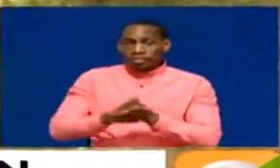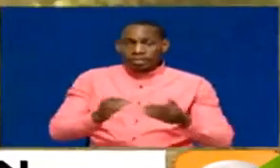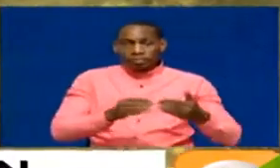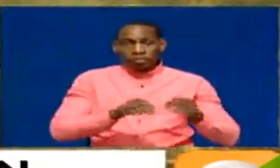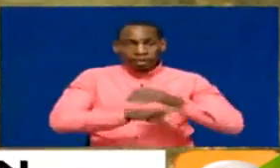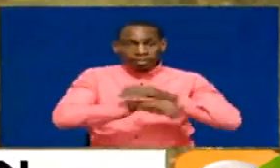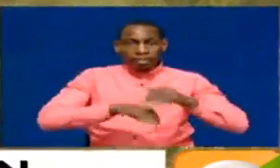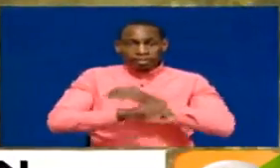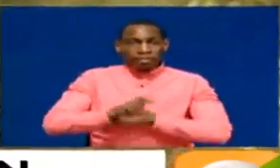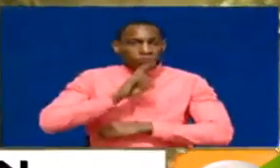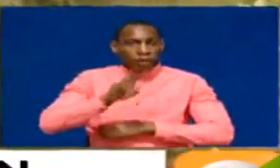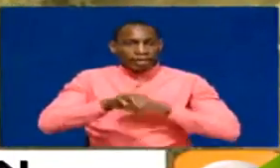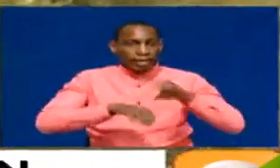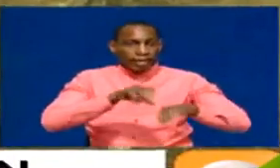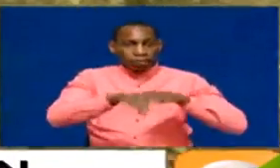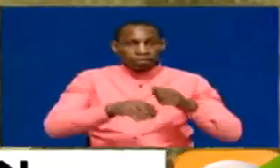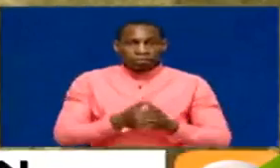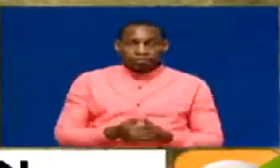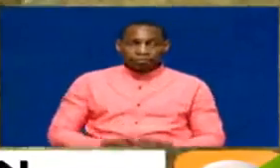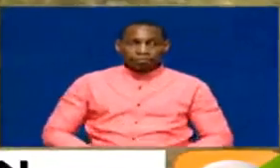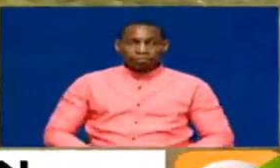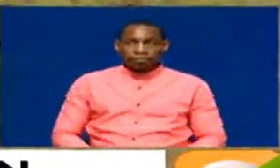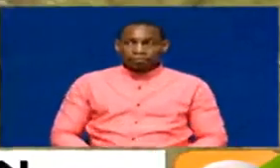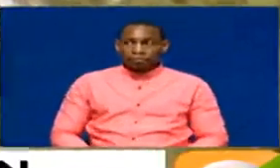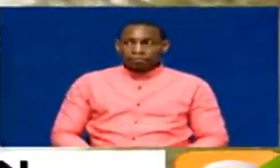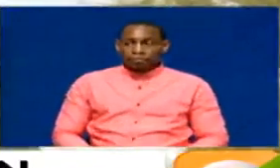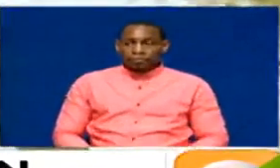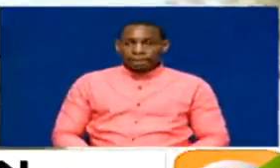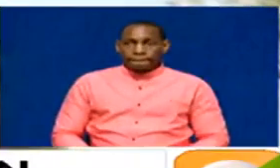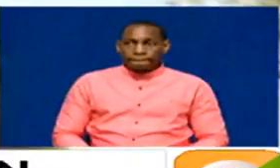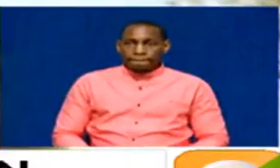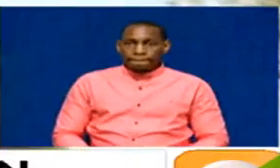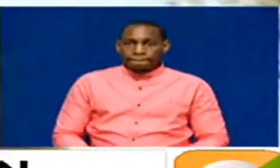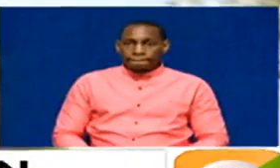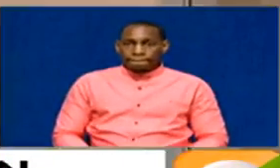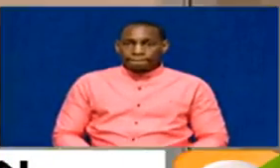drove away with more than 200 head of cattle. Marianne Nyambura, Citizen TV,